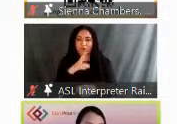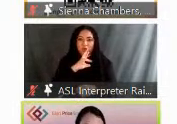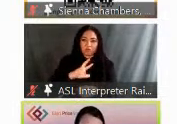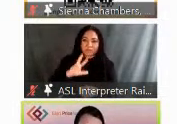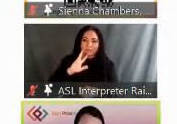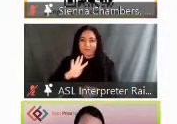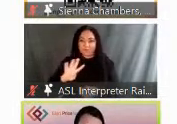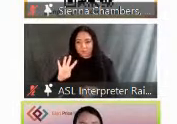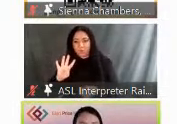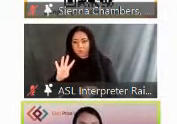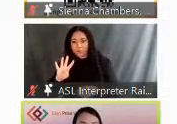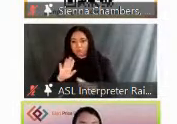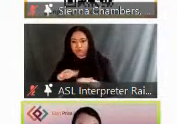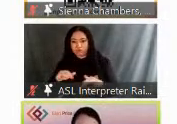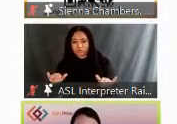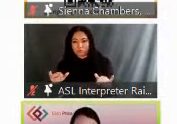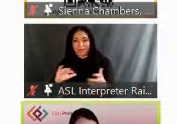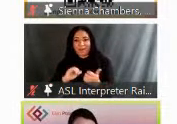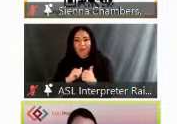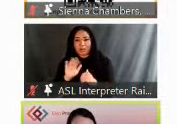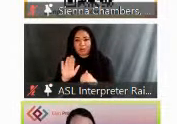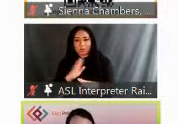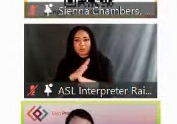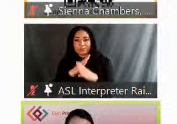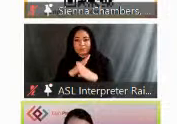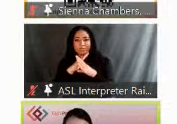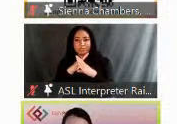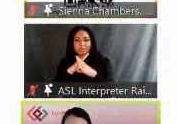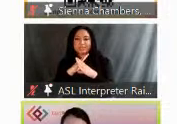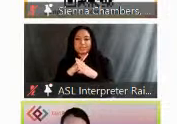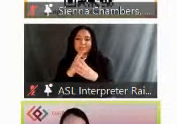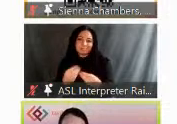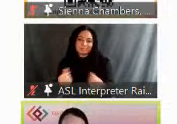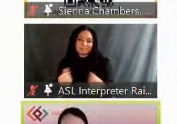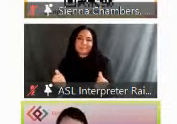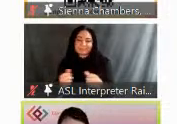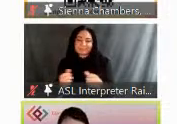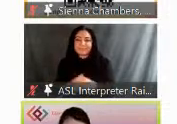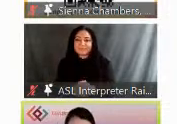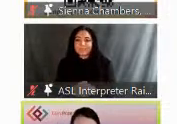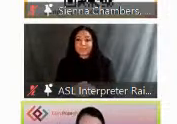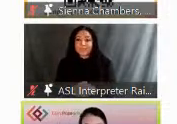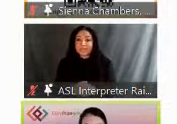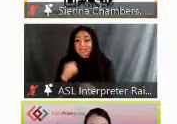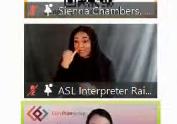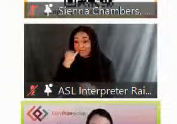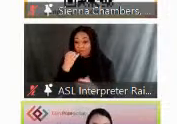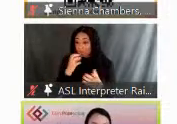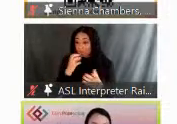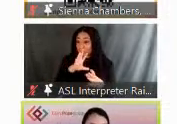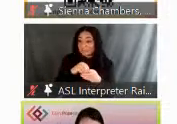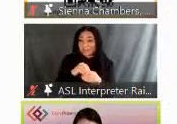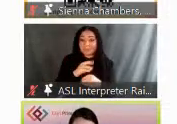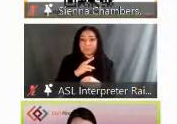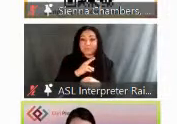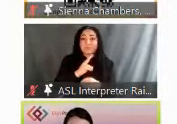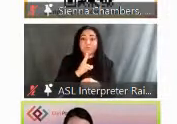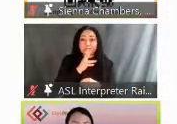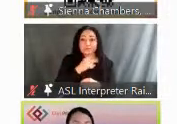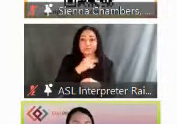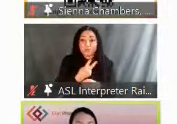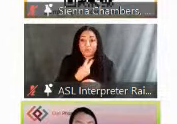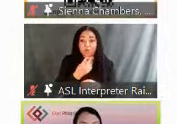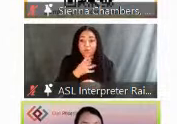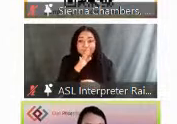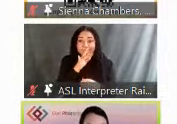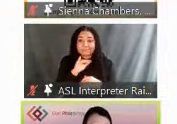barriers be addressed? Workgroup members, if you would like to participate by making verbal comments, please use the raise hand